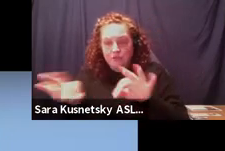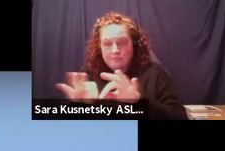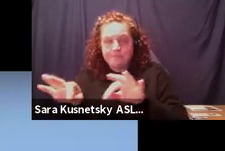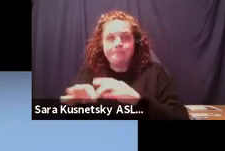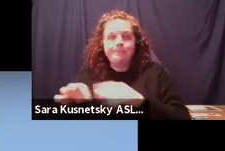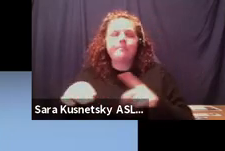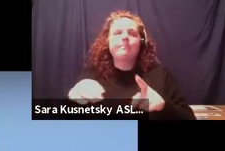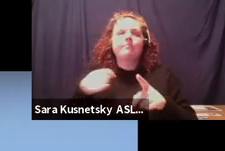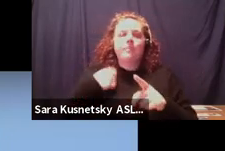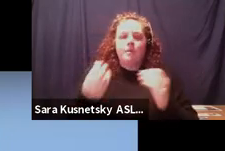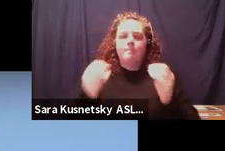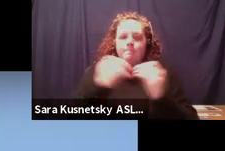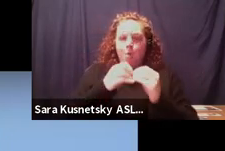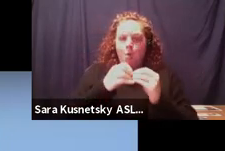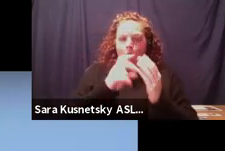information about this program at